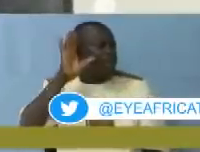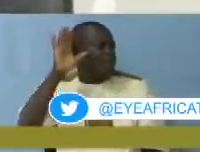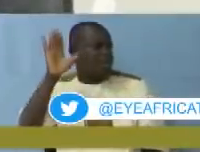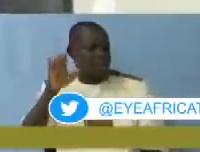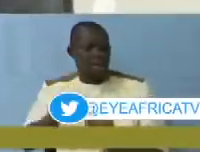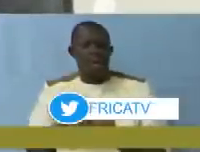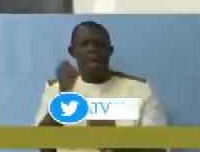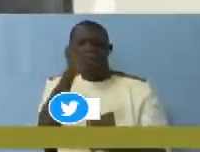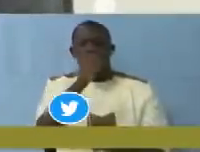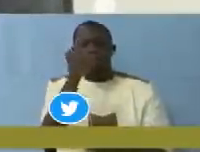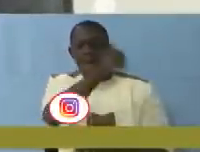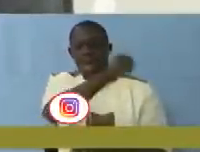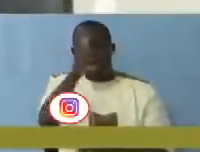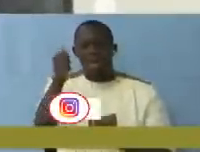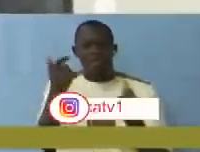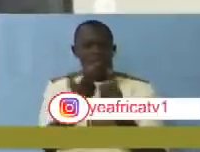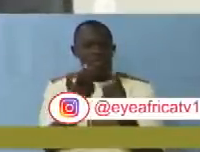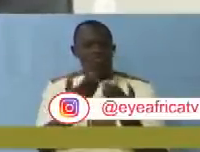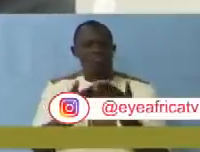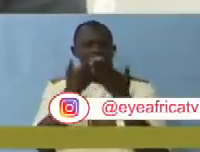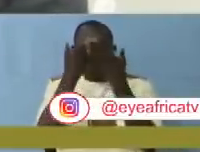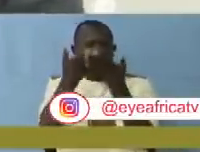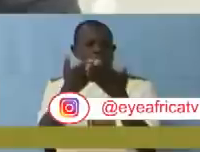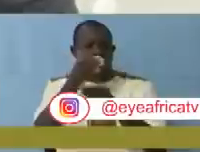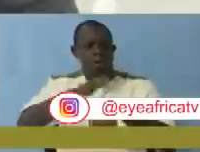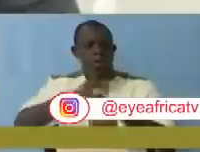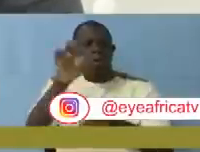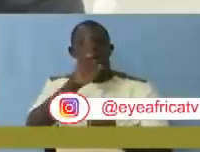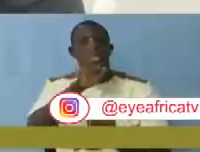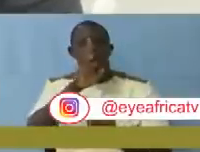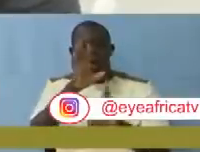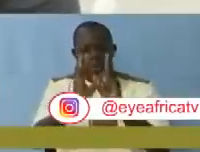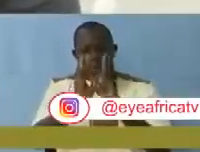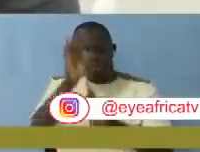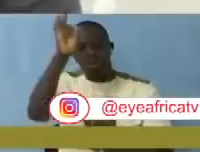Because everything goes to the specialized unit.